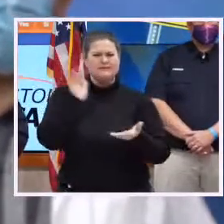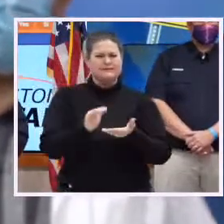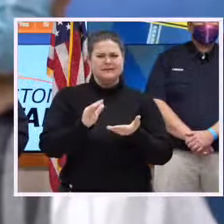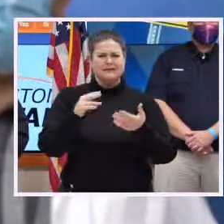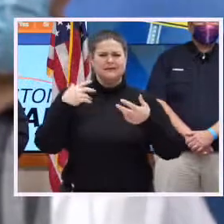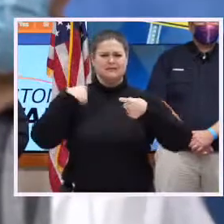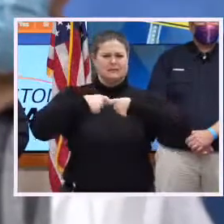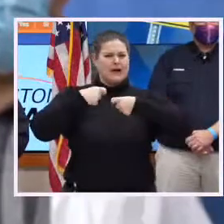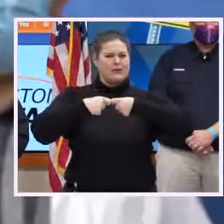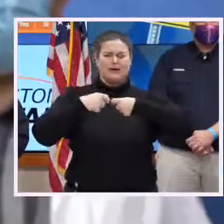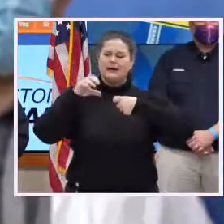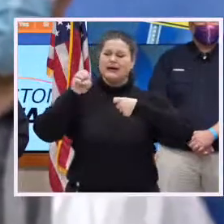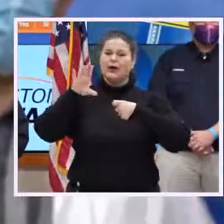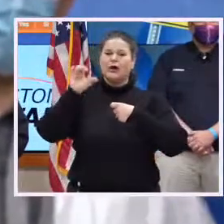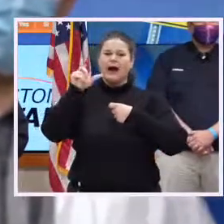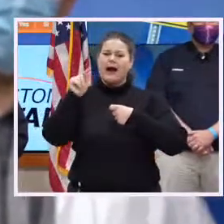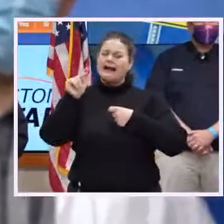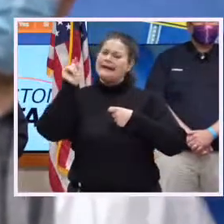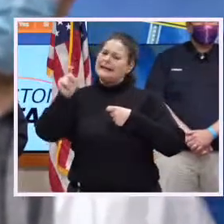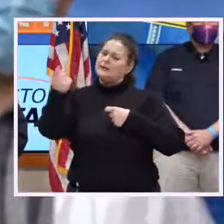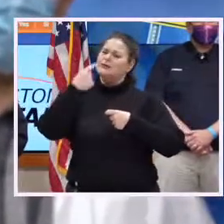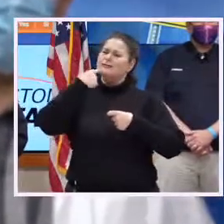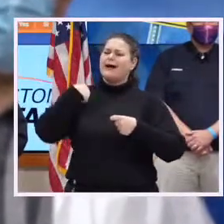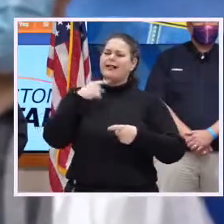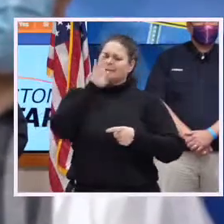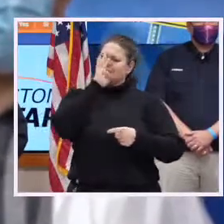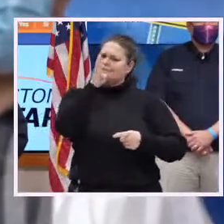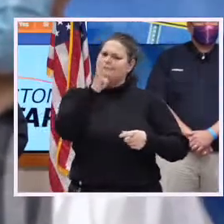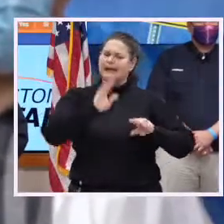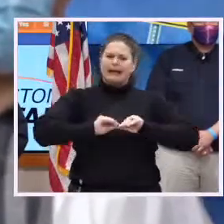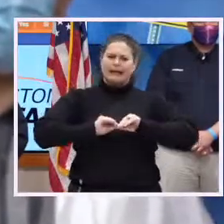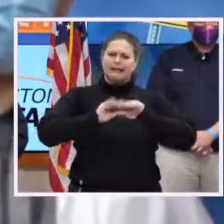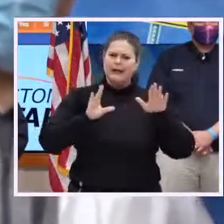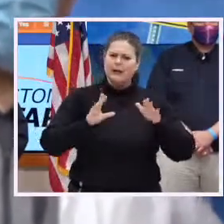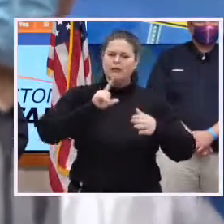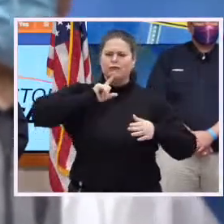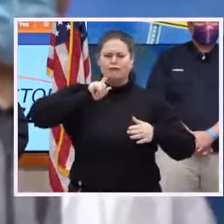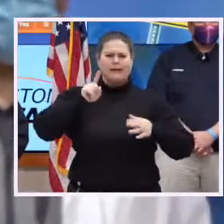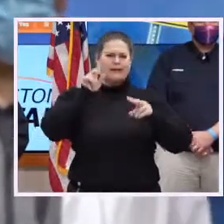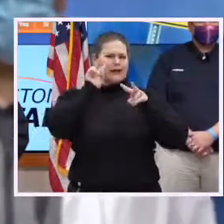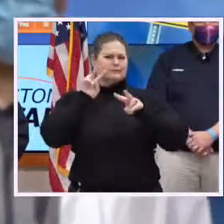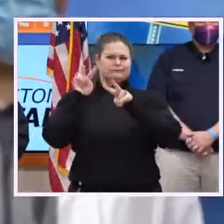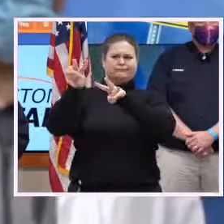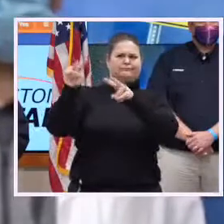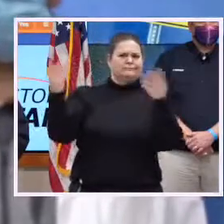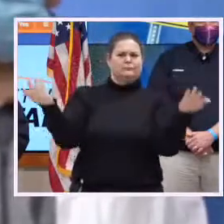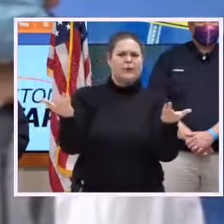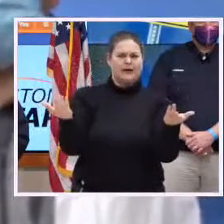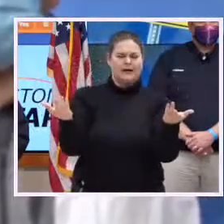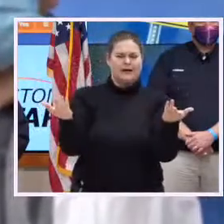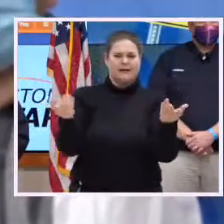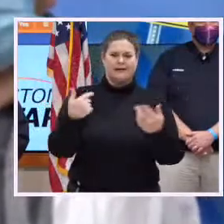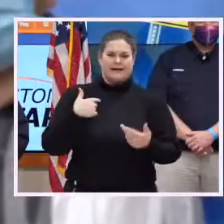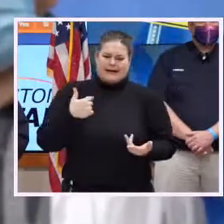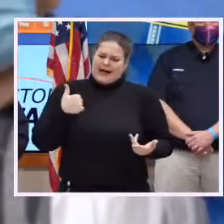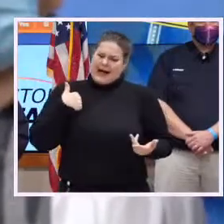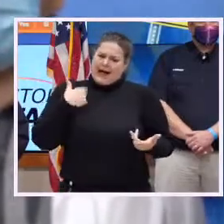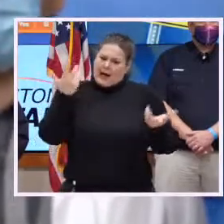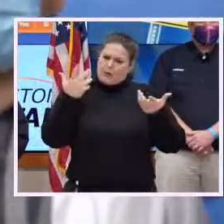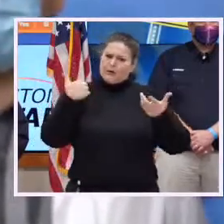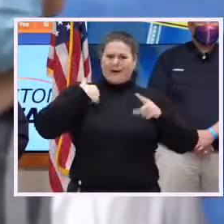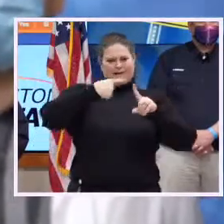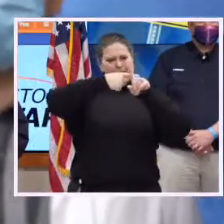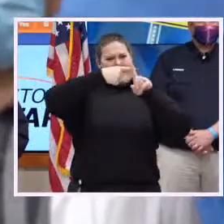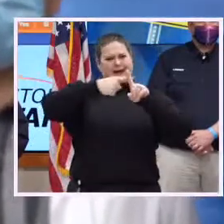overly optimistic and give us the clarity of what the outlook really looks like. Not because I don't want to have